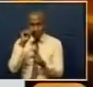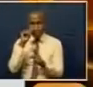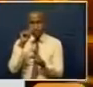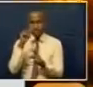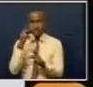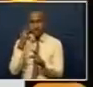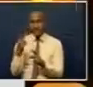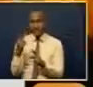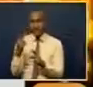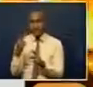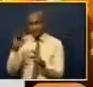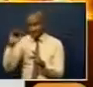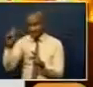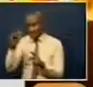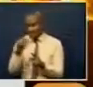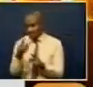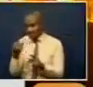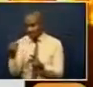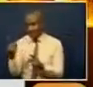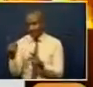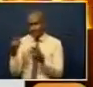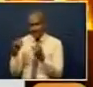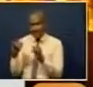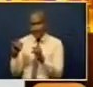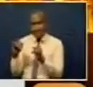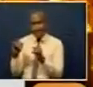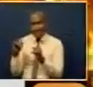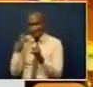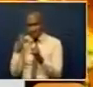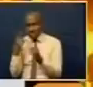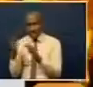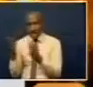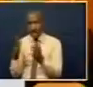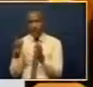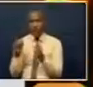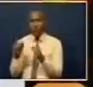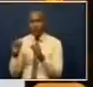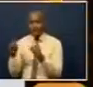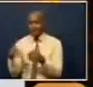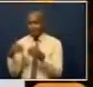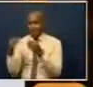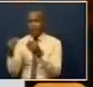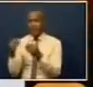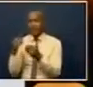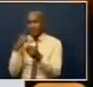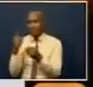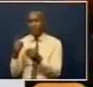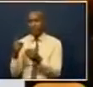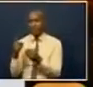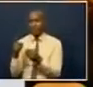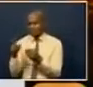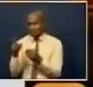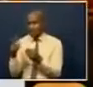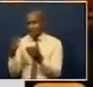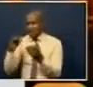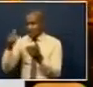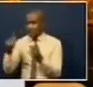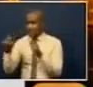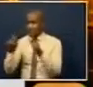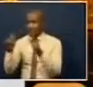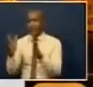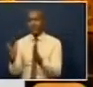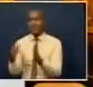Areas and Cities Act and try and implement it. It provides for an extra layer of devolution where you have city managers. You know, like